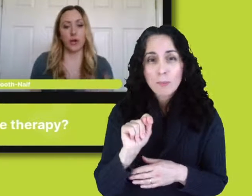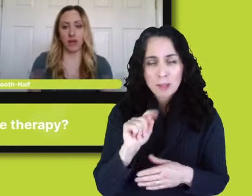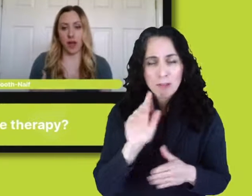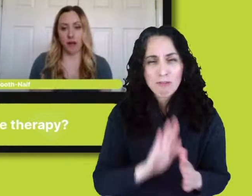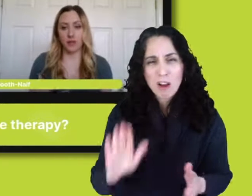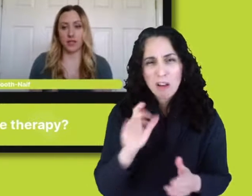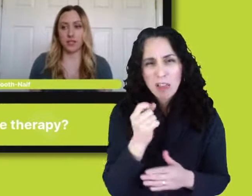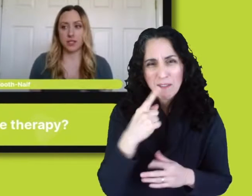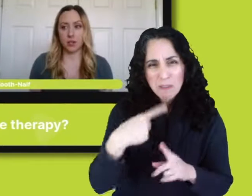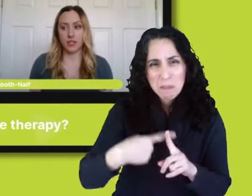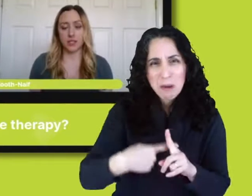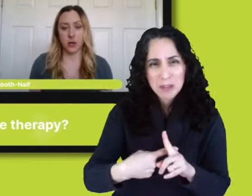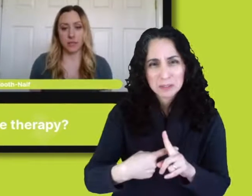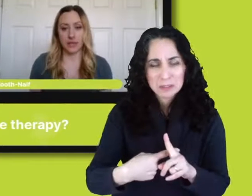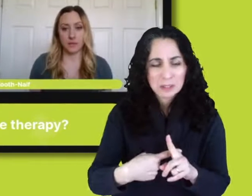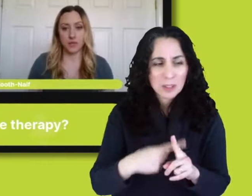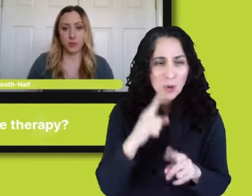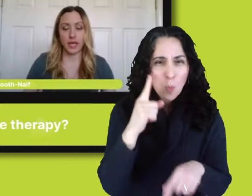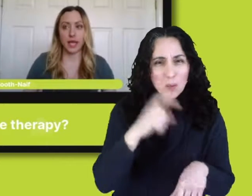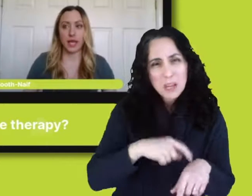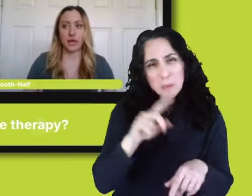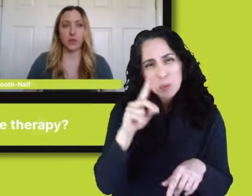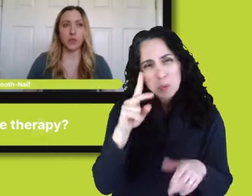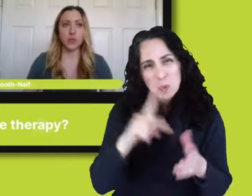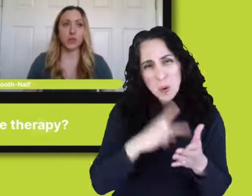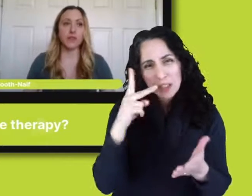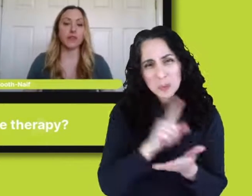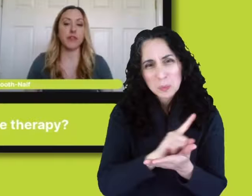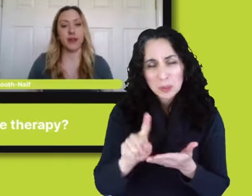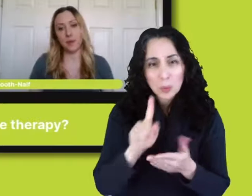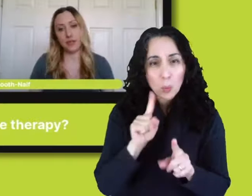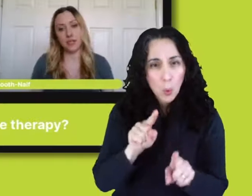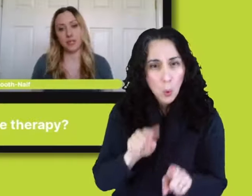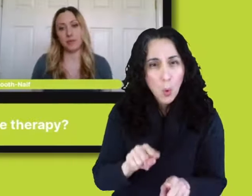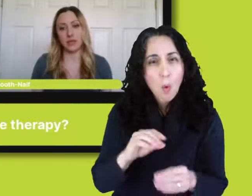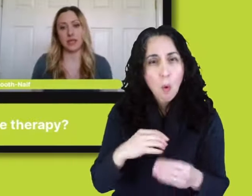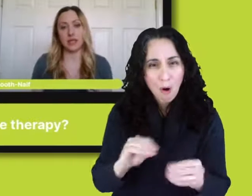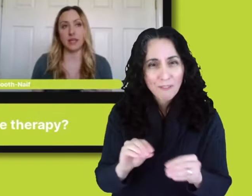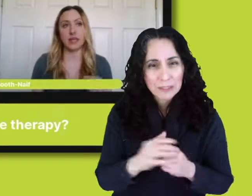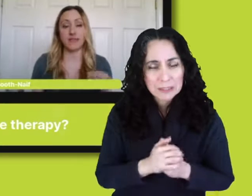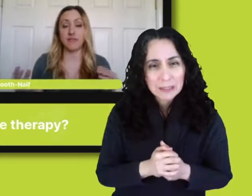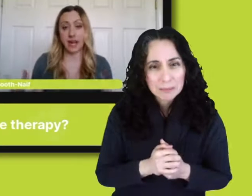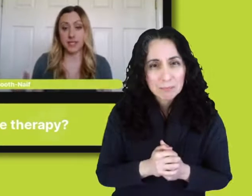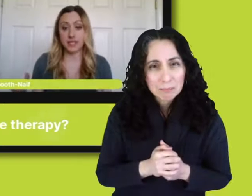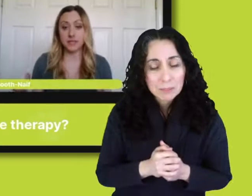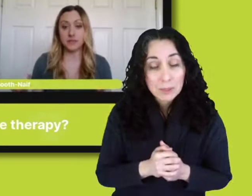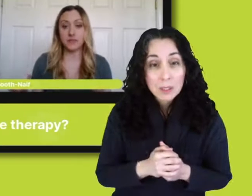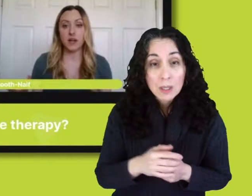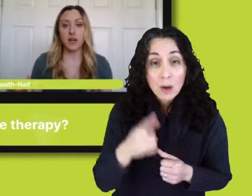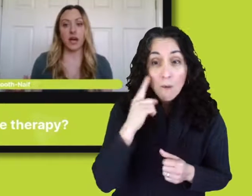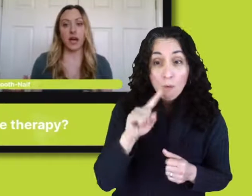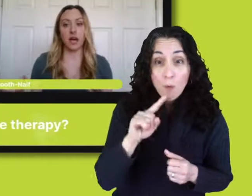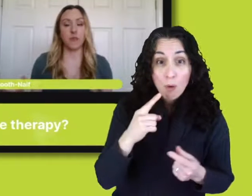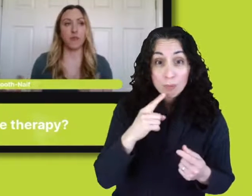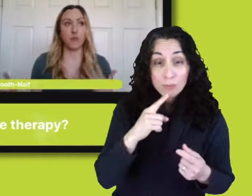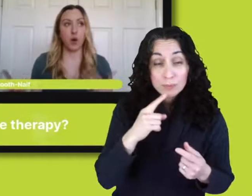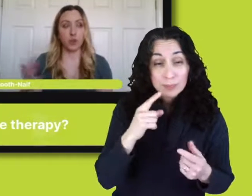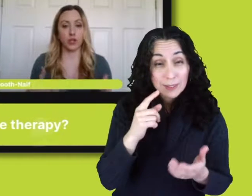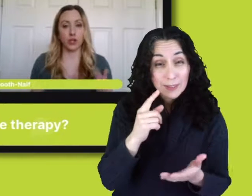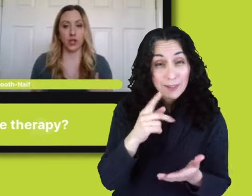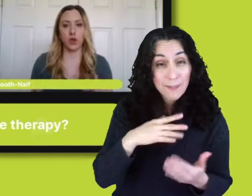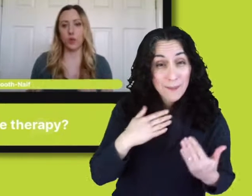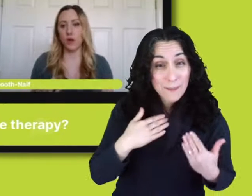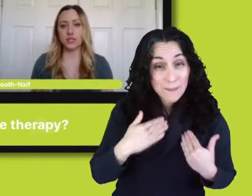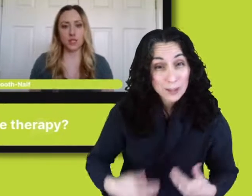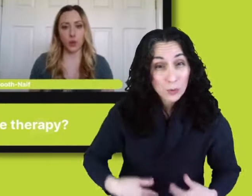we would be going into the office, once or a couple of times a week. And really, for therapy to be effective, from what